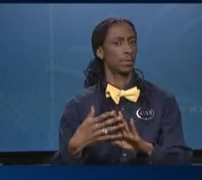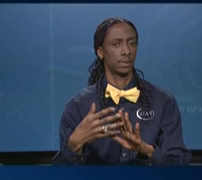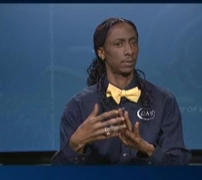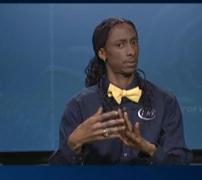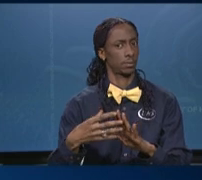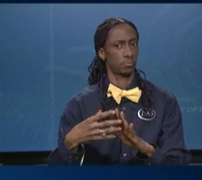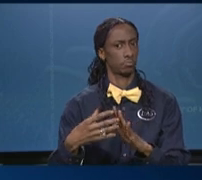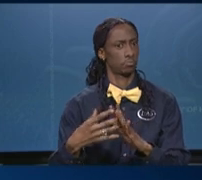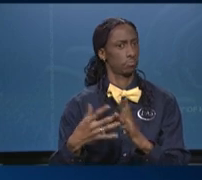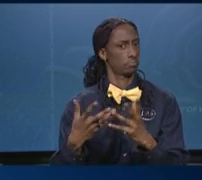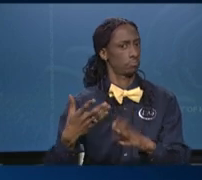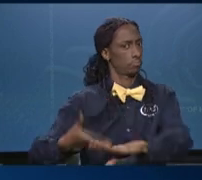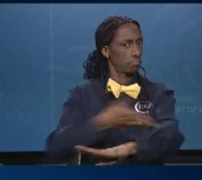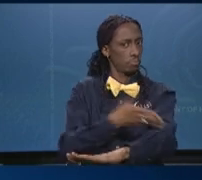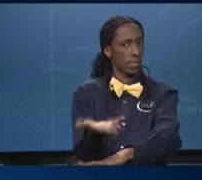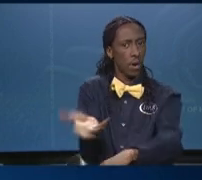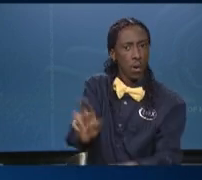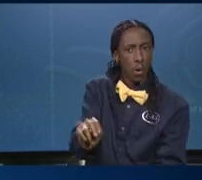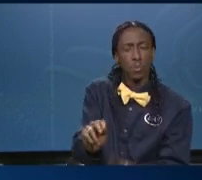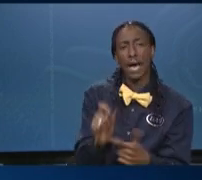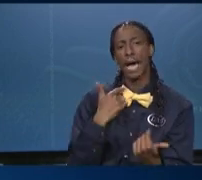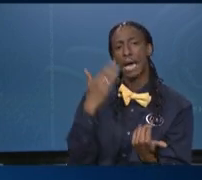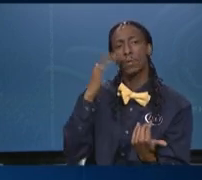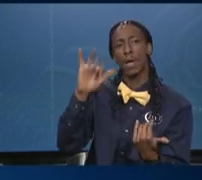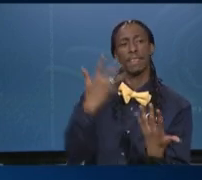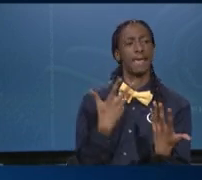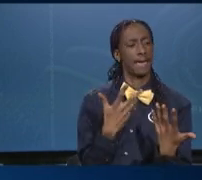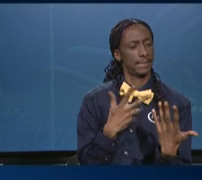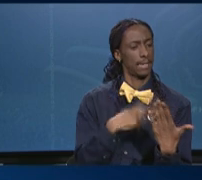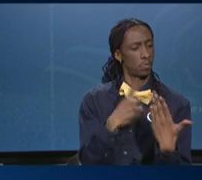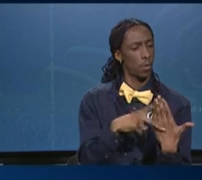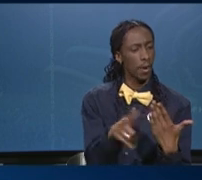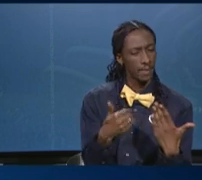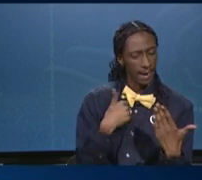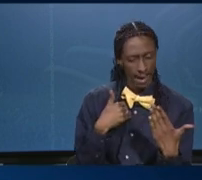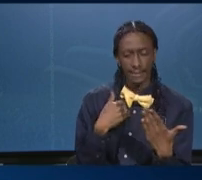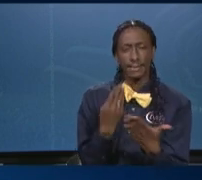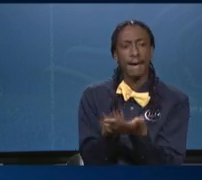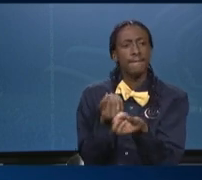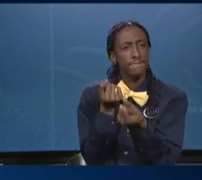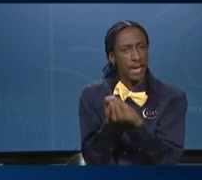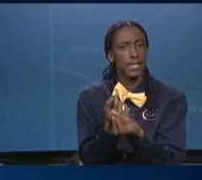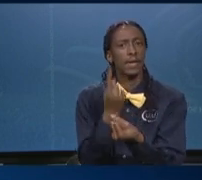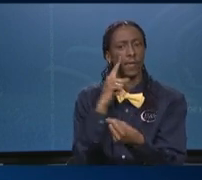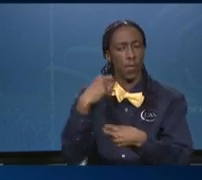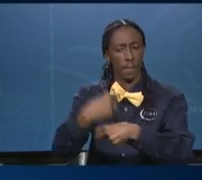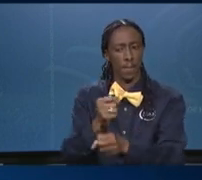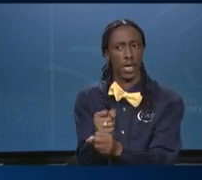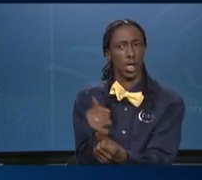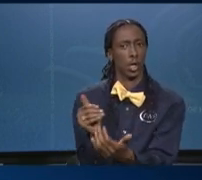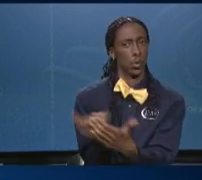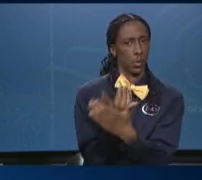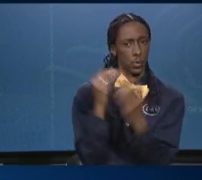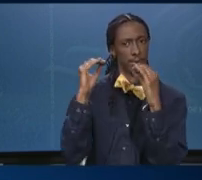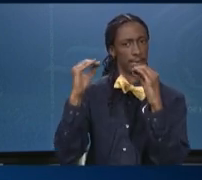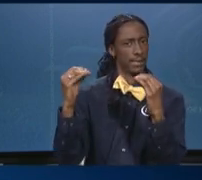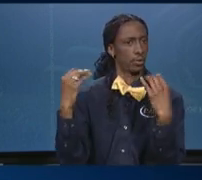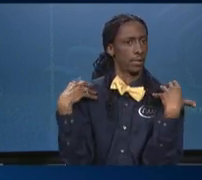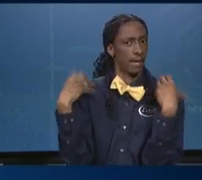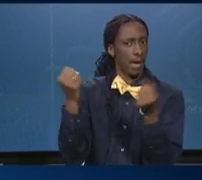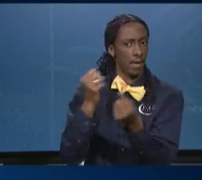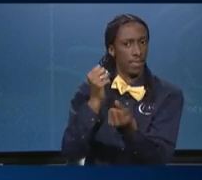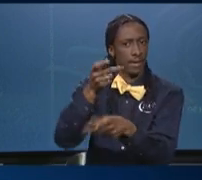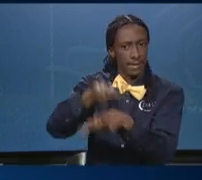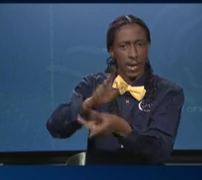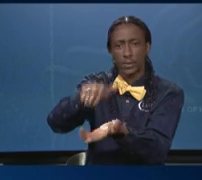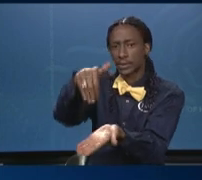that that has a provision that actually has funding for creating new teaching health centers, which was only funded in the